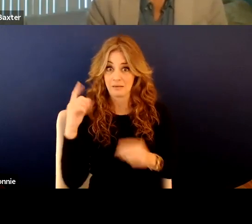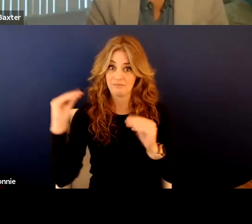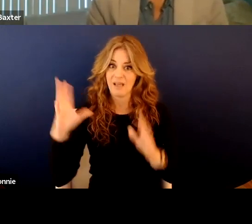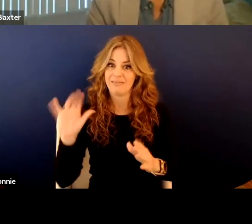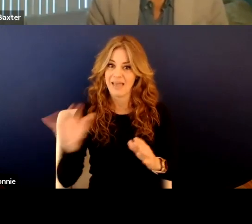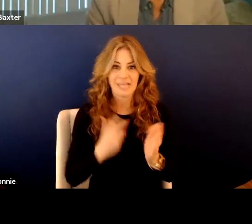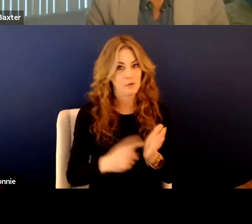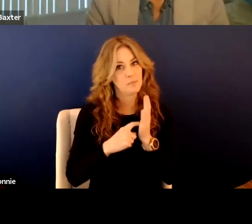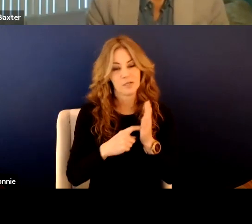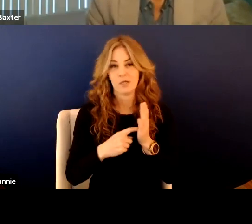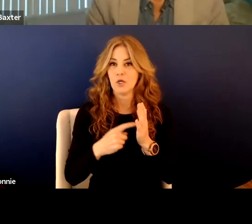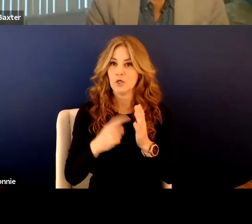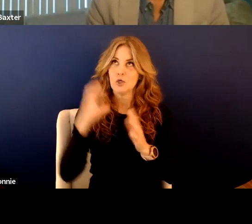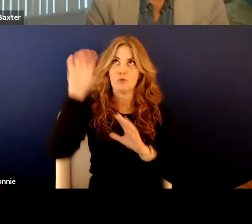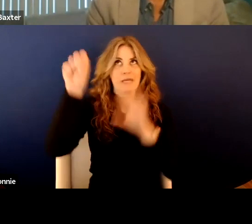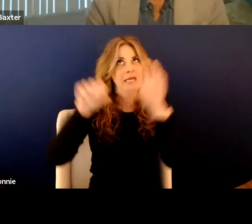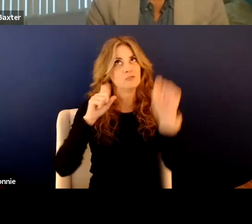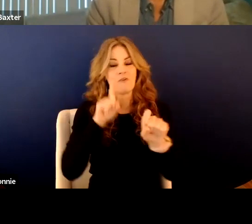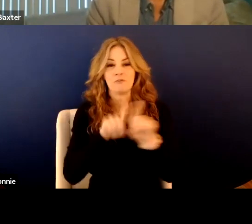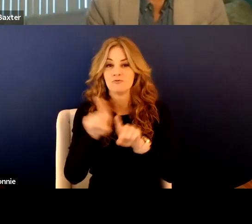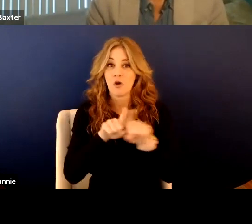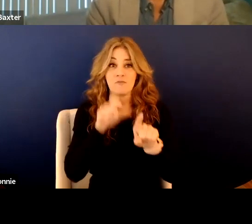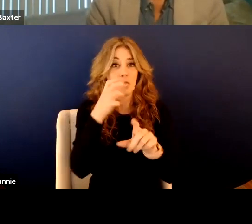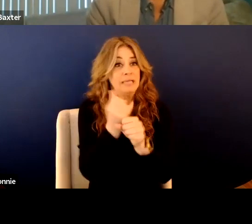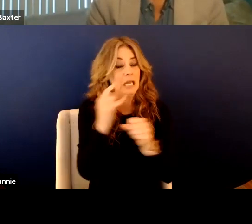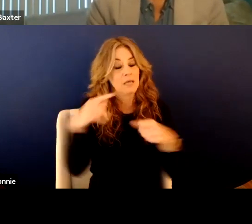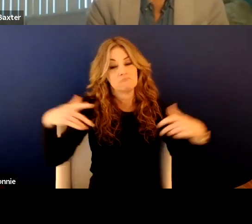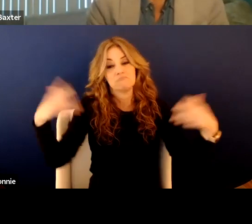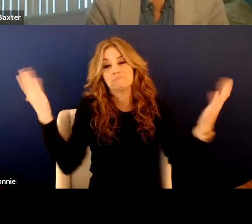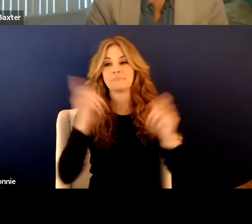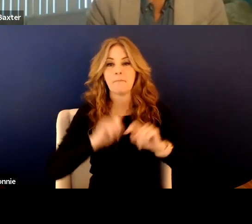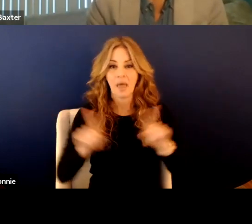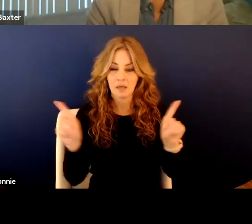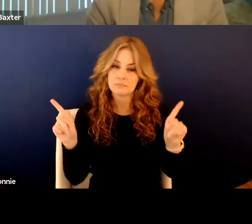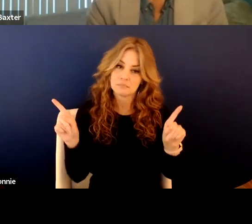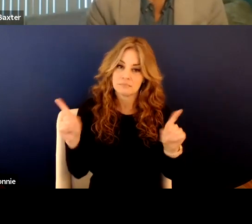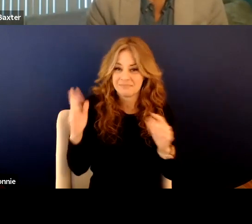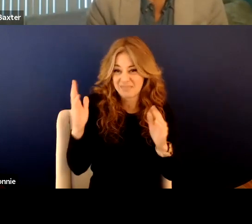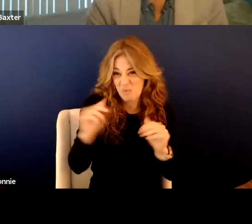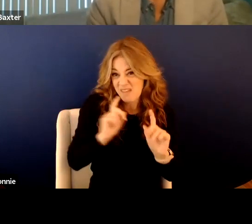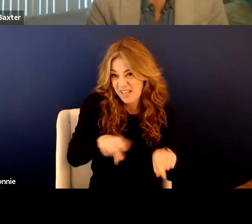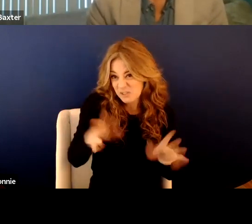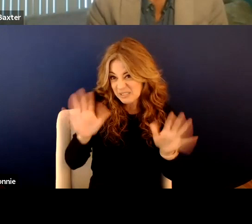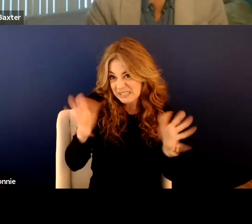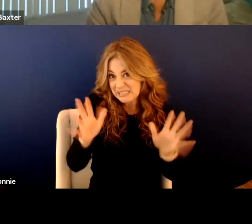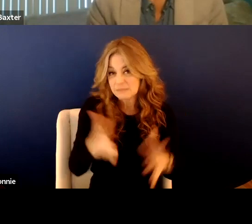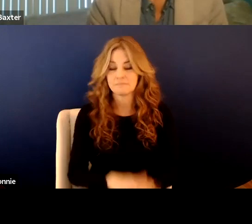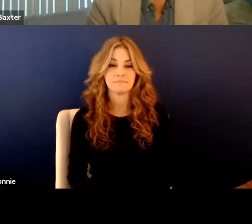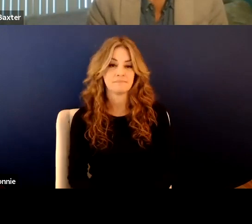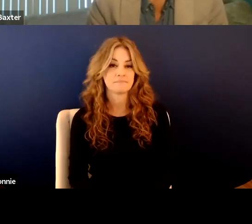You reach for the stars, and if you don't get it, that's okay. But I hope that answers a little bit of it.